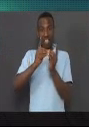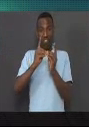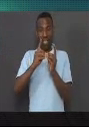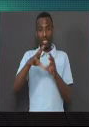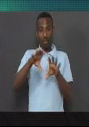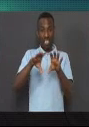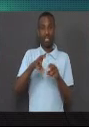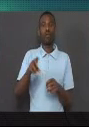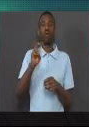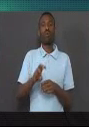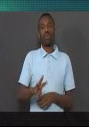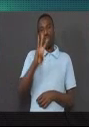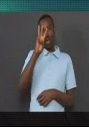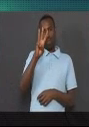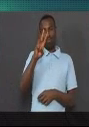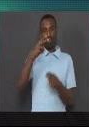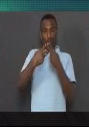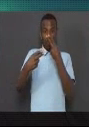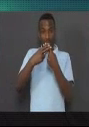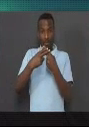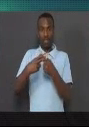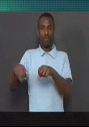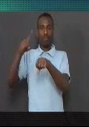frequency multiplied by time.